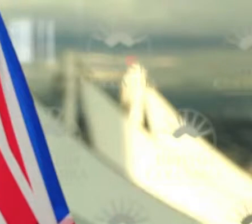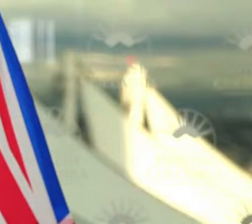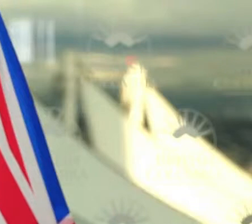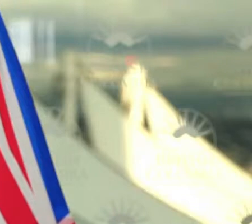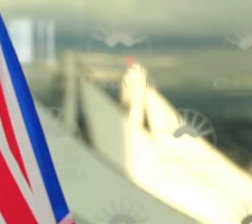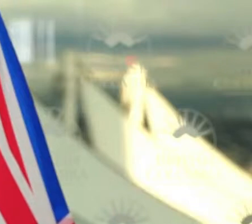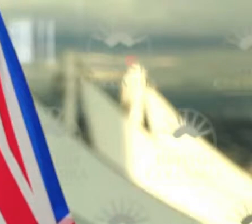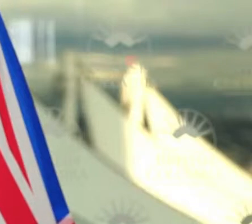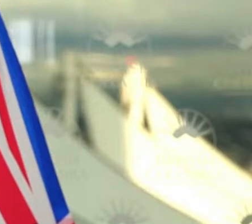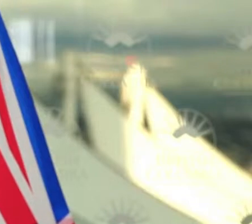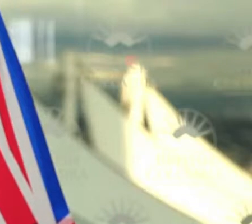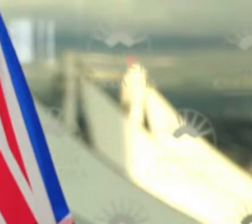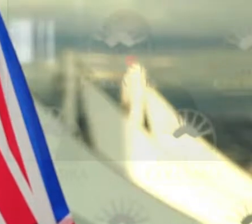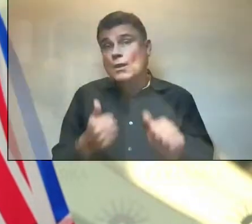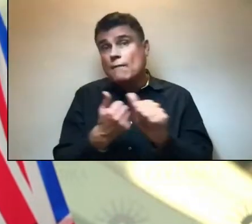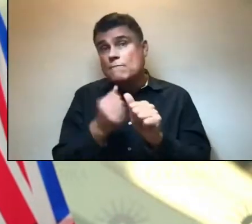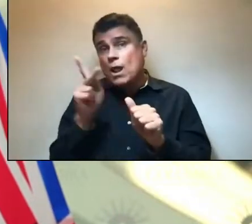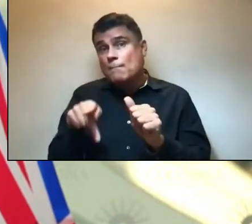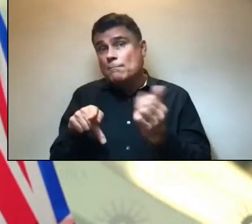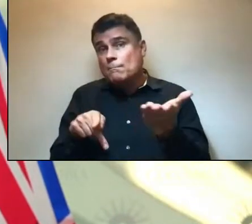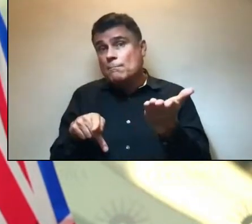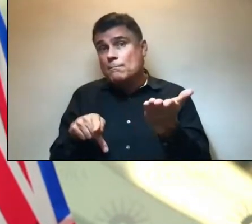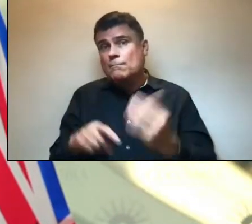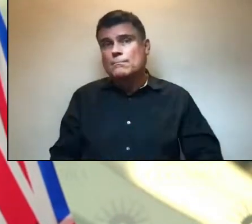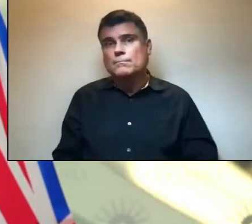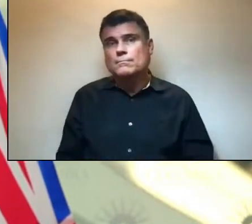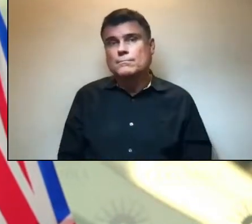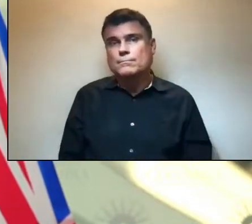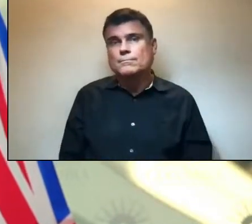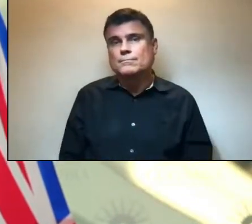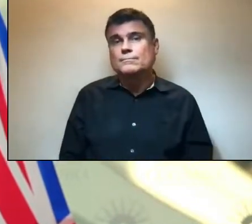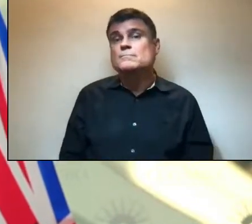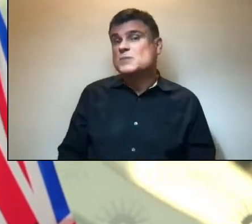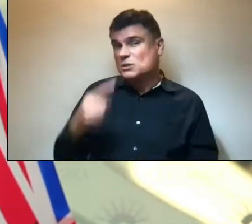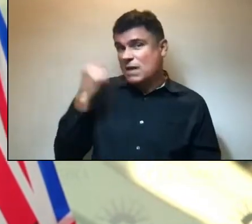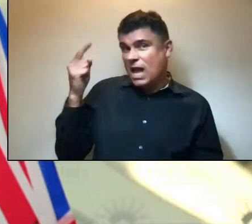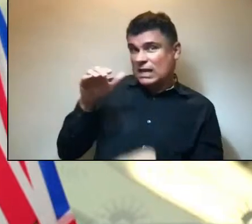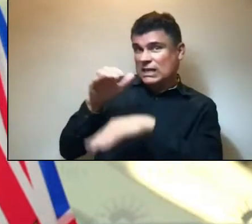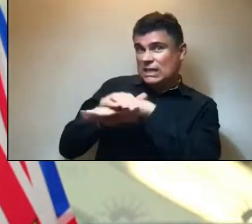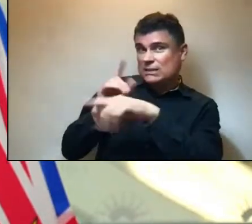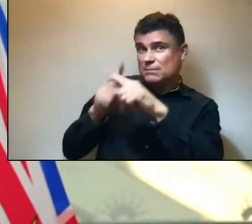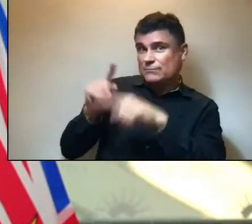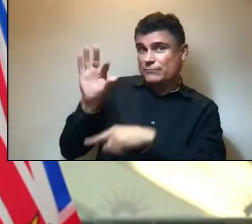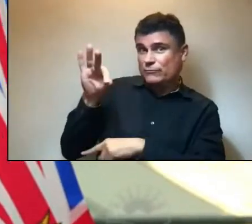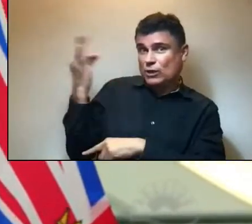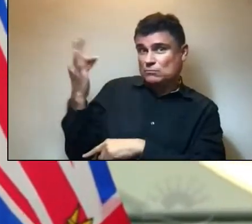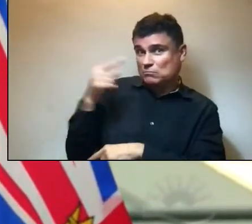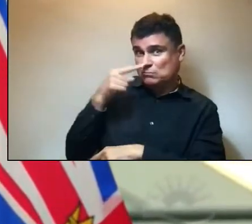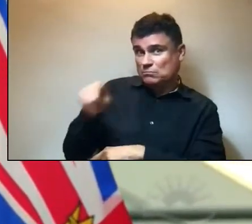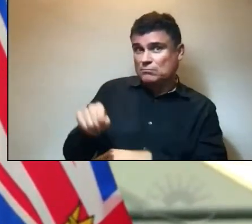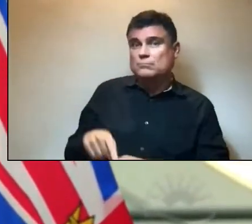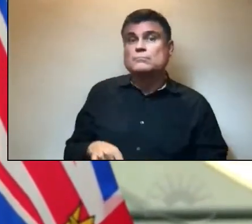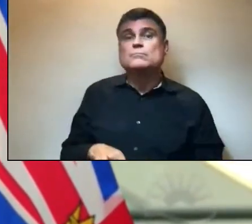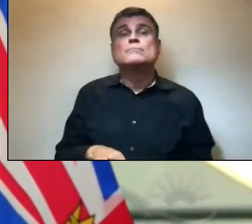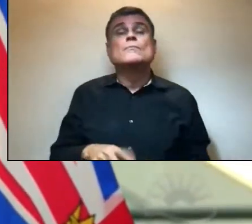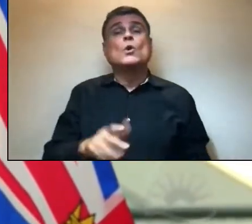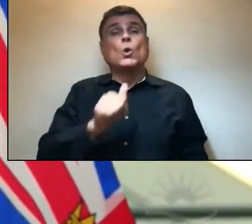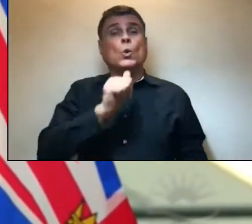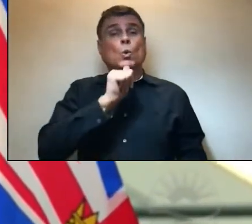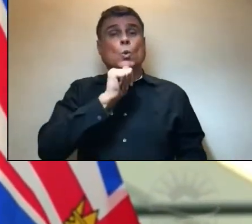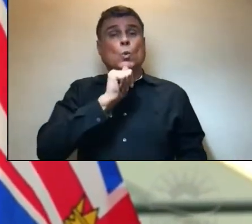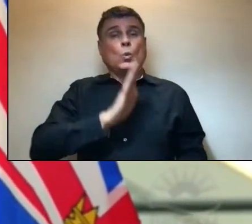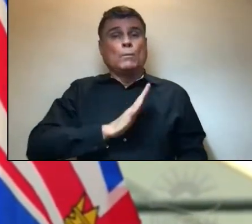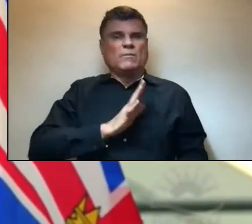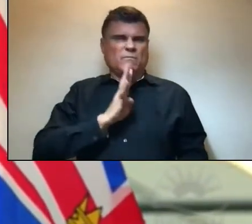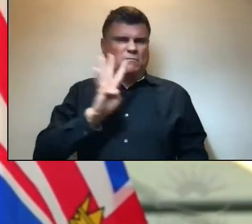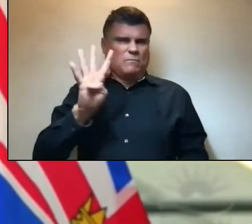Al, do you have a follow-up? Yes, please. Also in English and French. A woman in her 40s is telling us that she nearly died